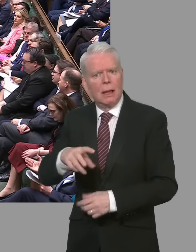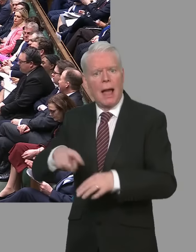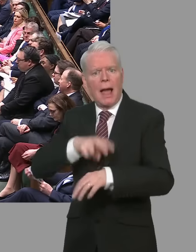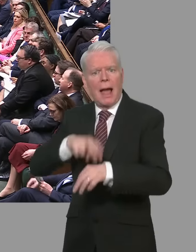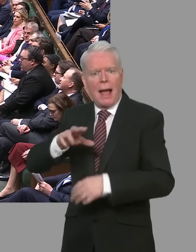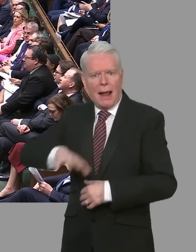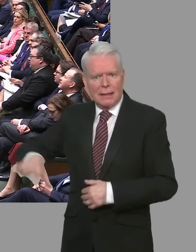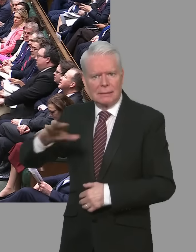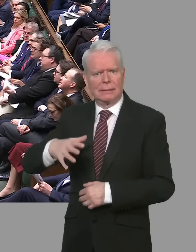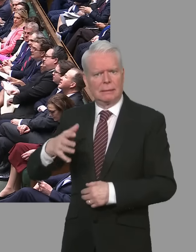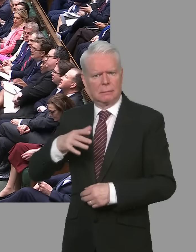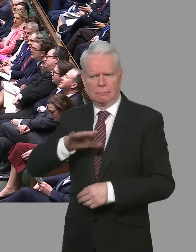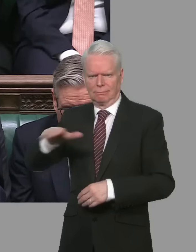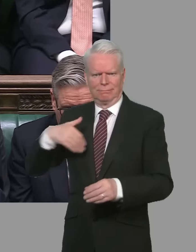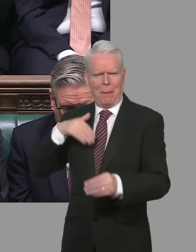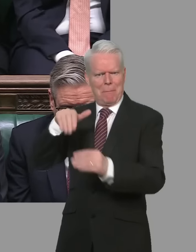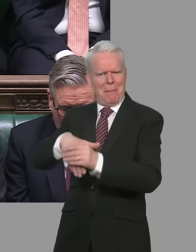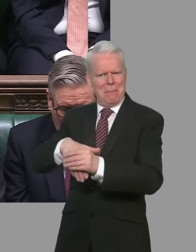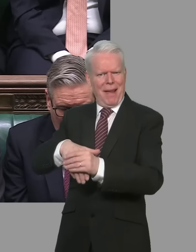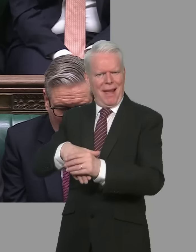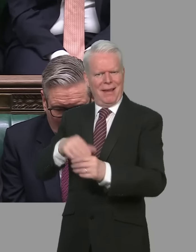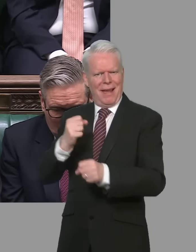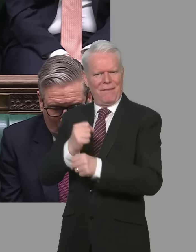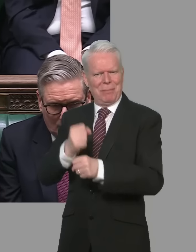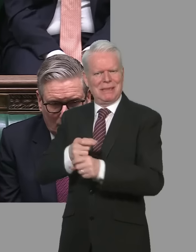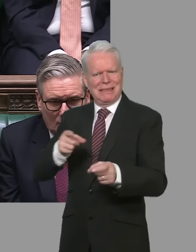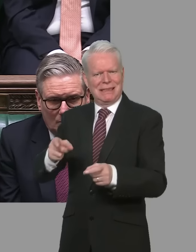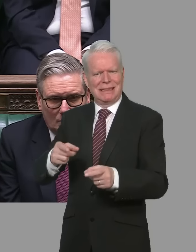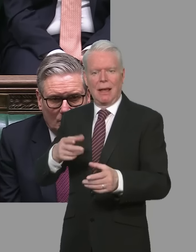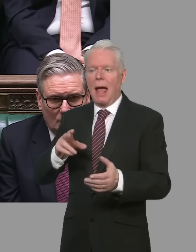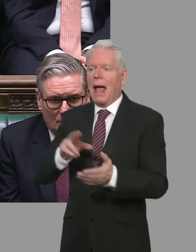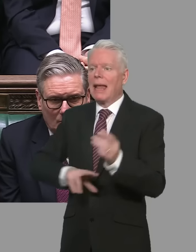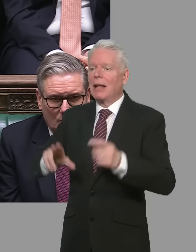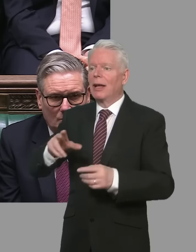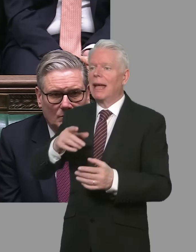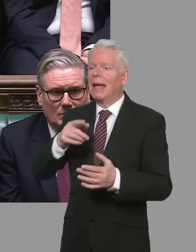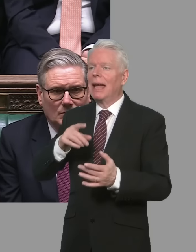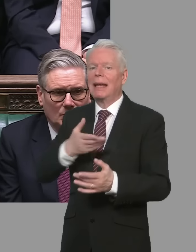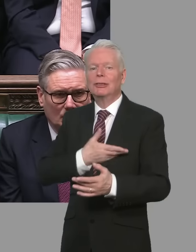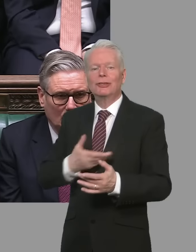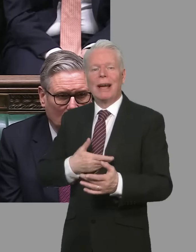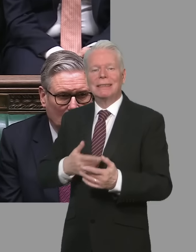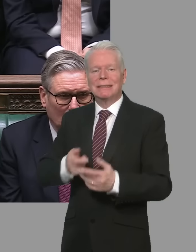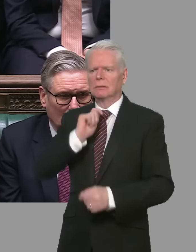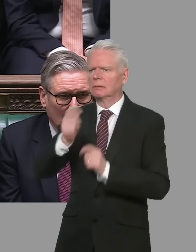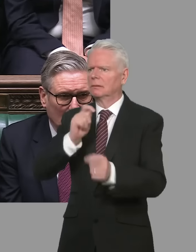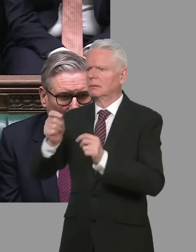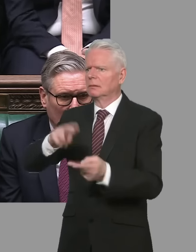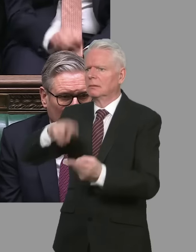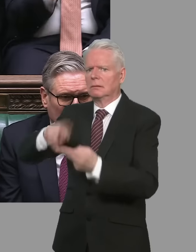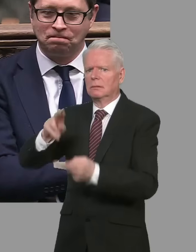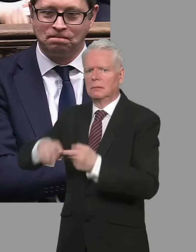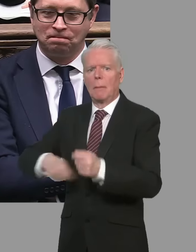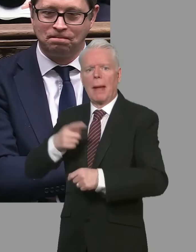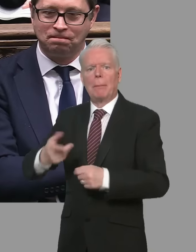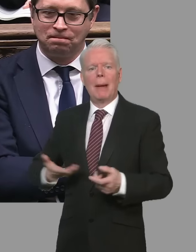The national insurance rise decision that the Chancellor took in her first budget was necessary